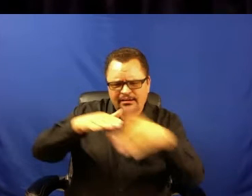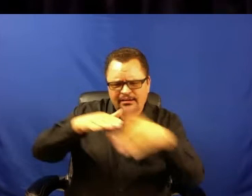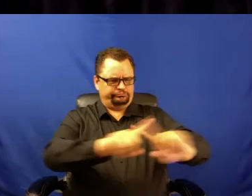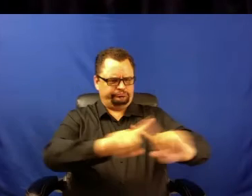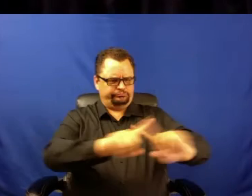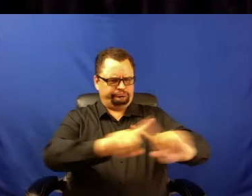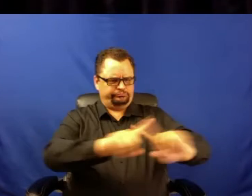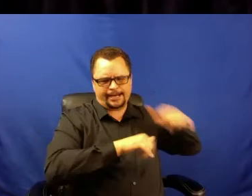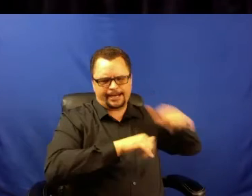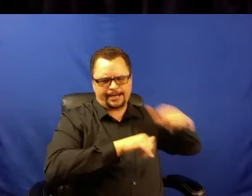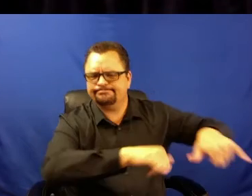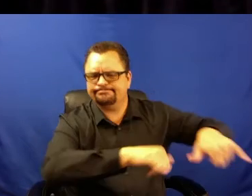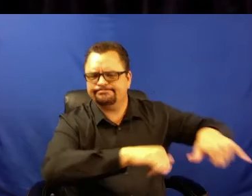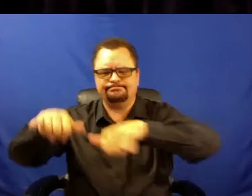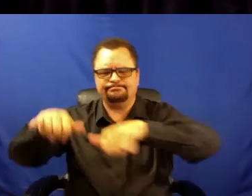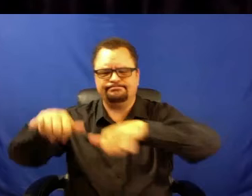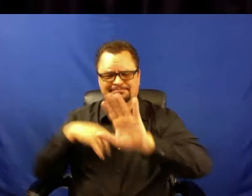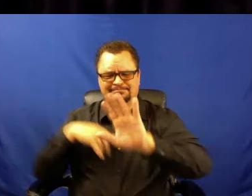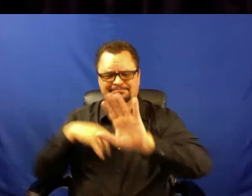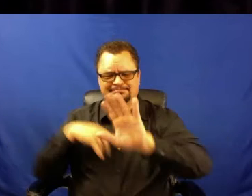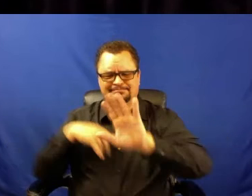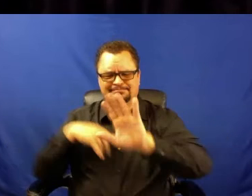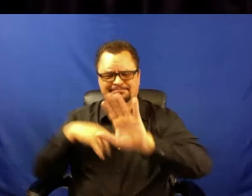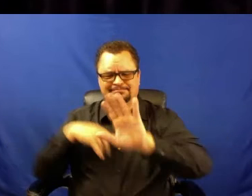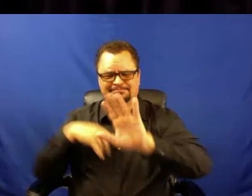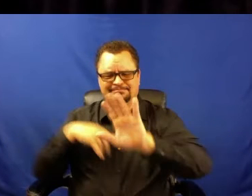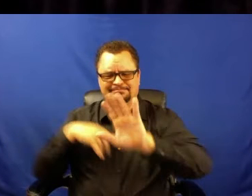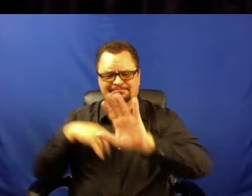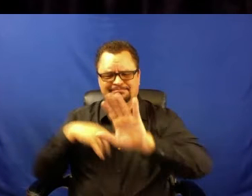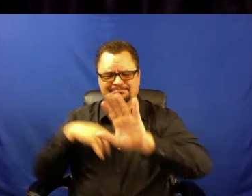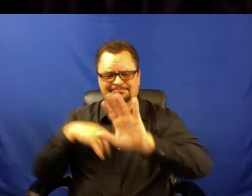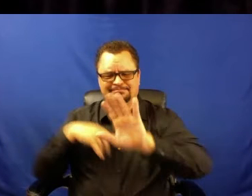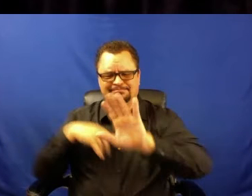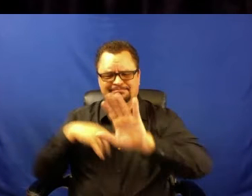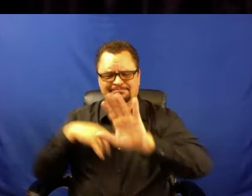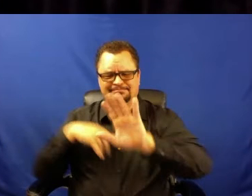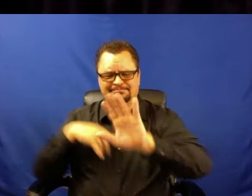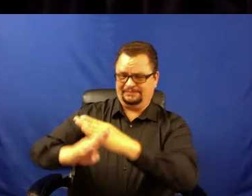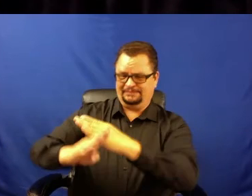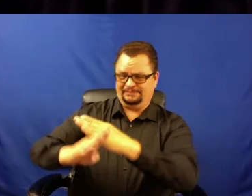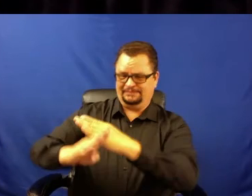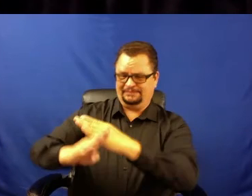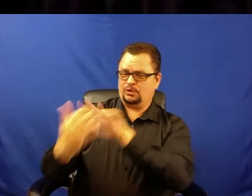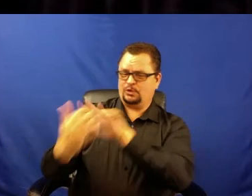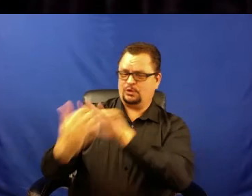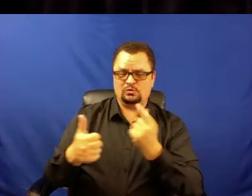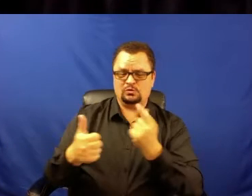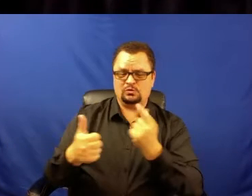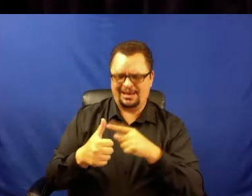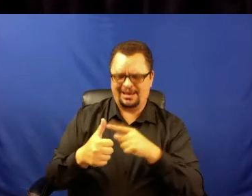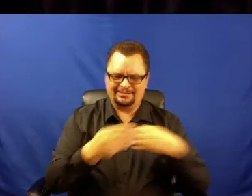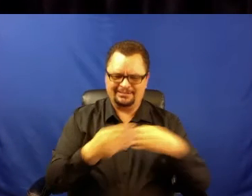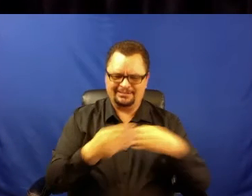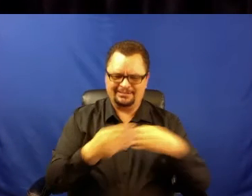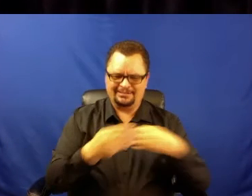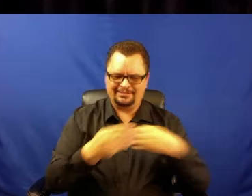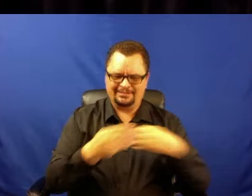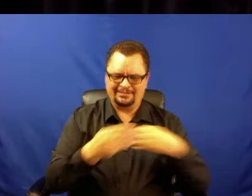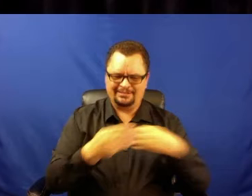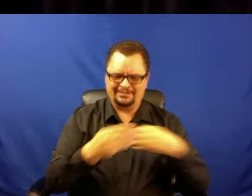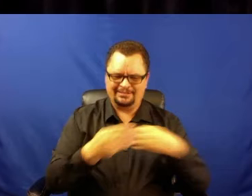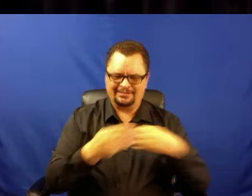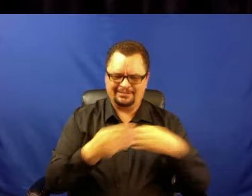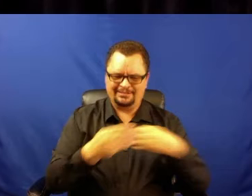of all of the multiple prevention recommendations that we have. It's a blending, and it's doing those prevention measures